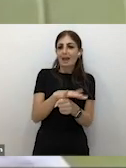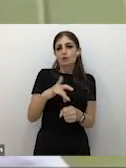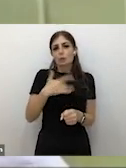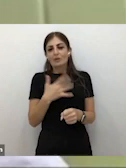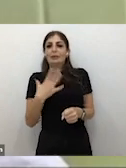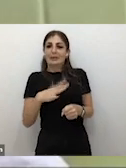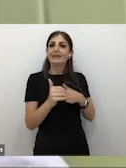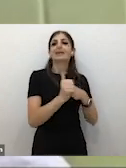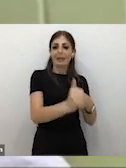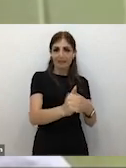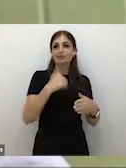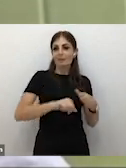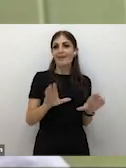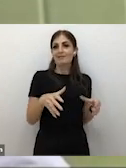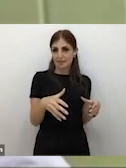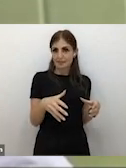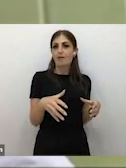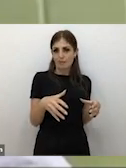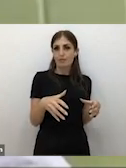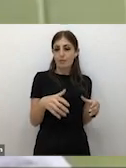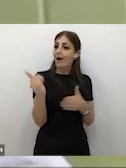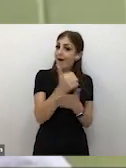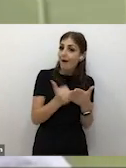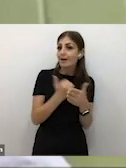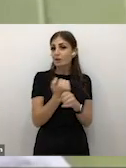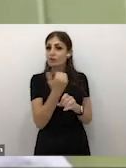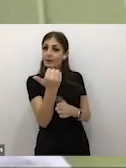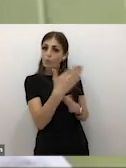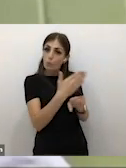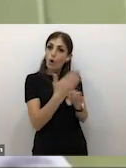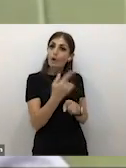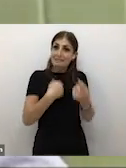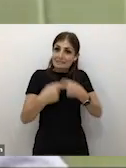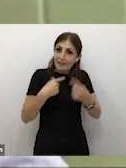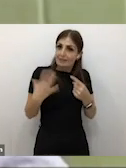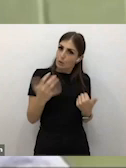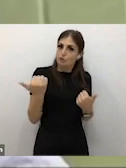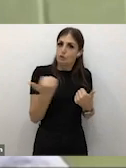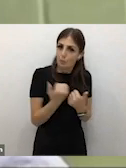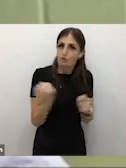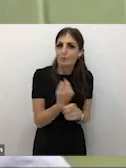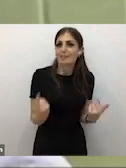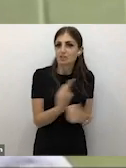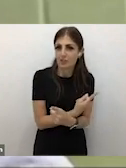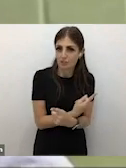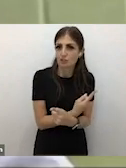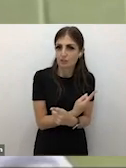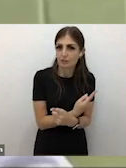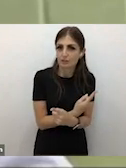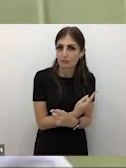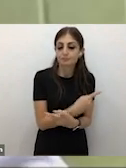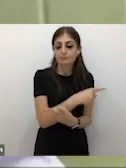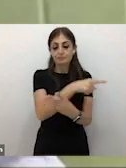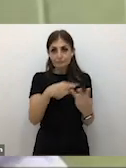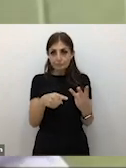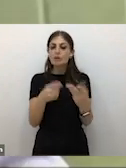need for leadership in the sector and where artists and creative workers are telling us that they want support to be able to make change. These themes